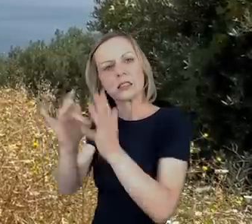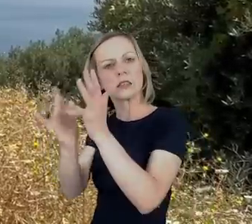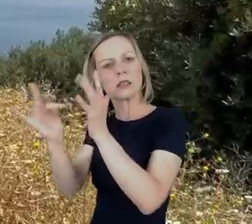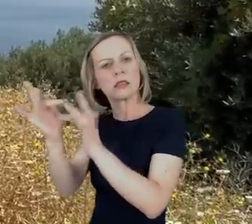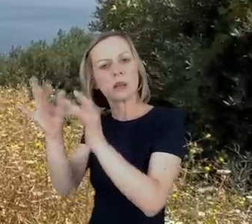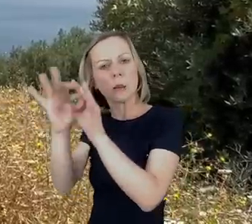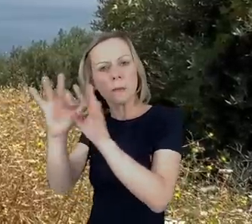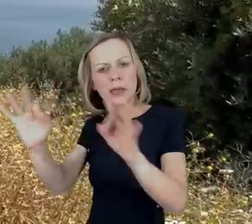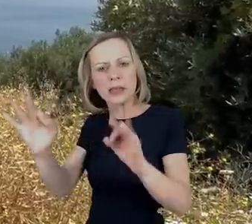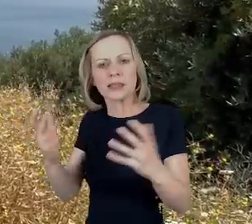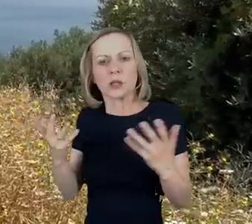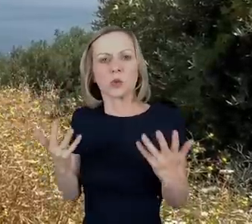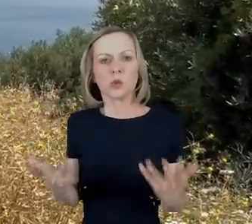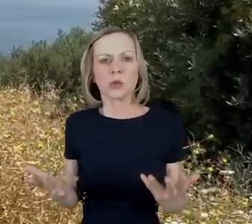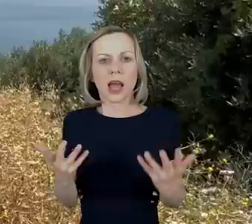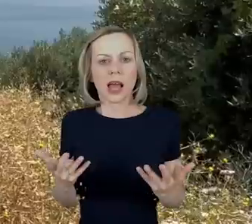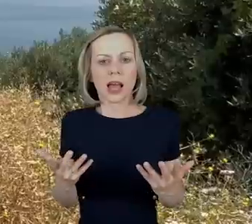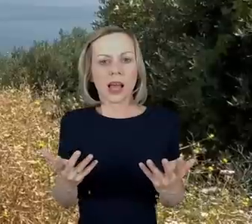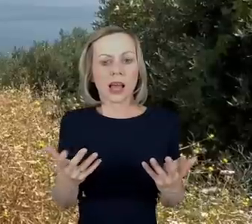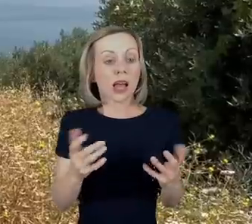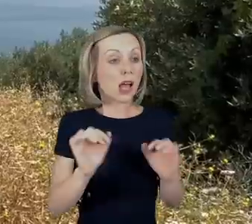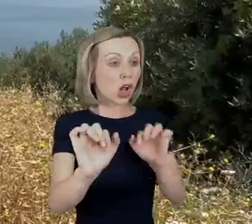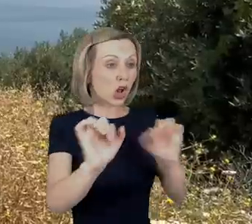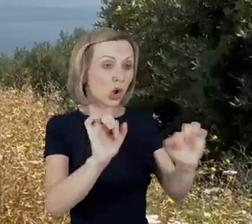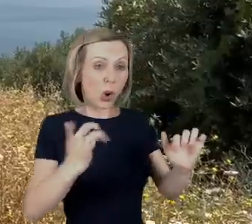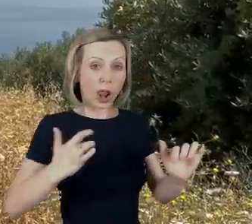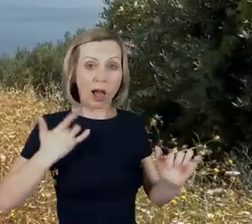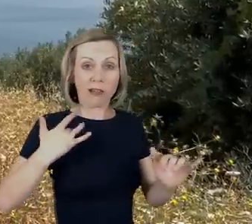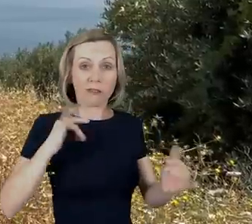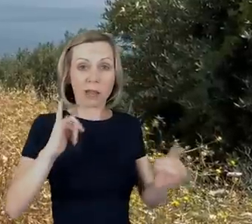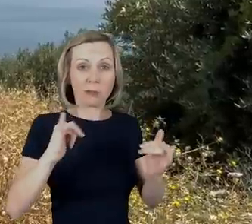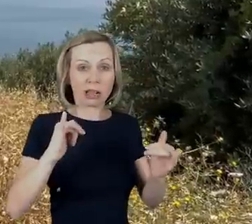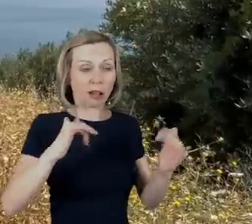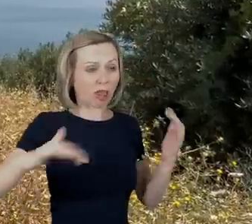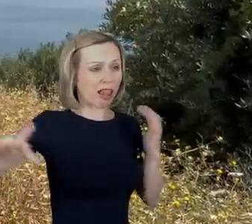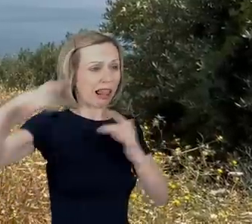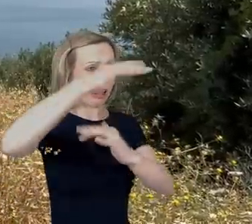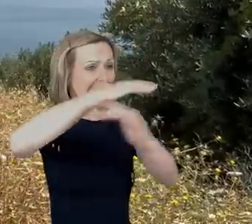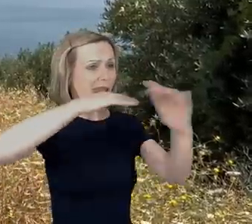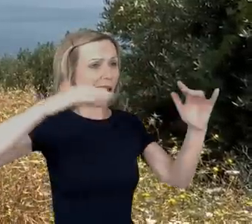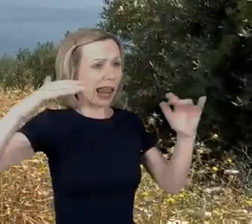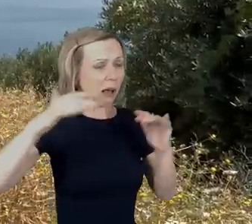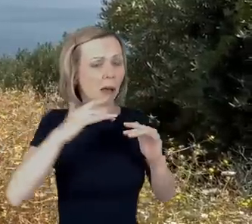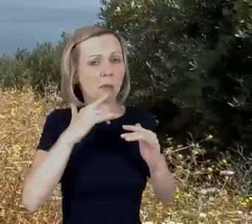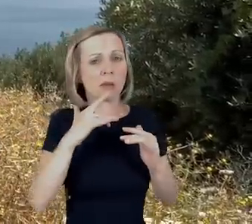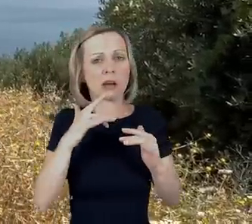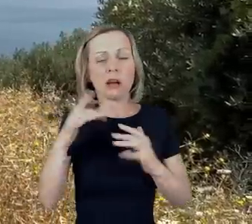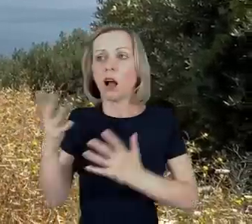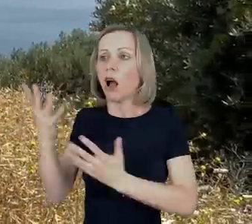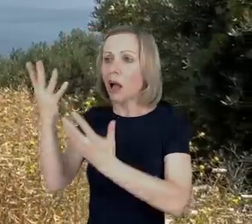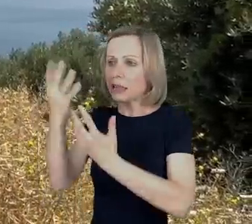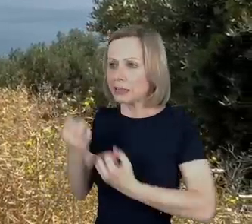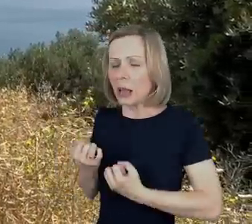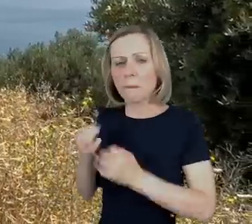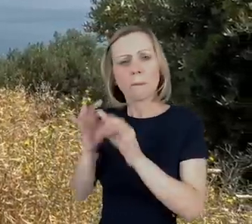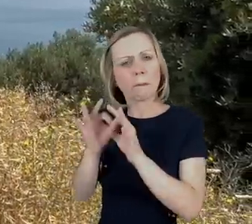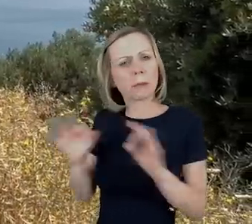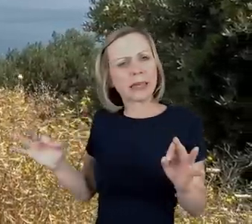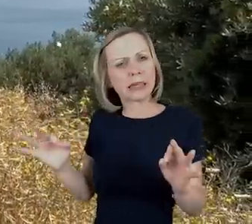peace. Peace today, even at the very center of your storms.